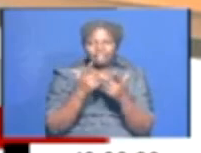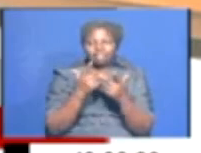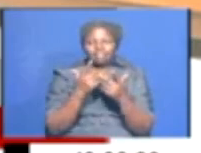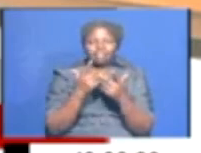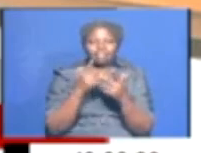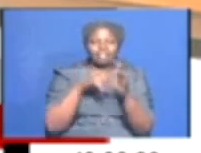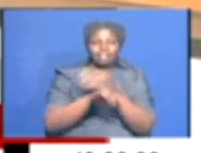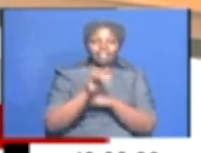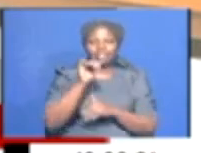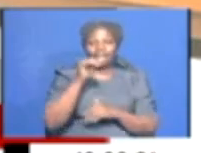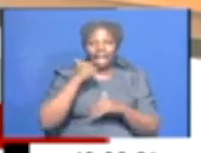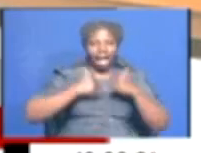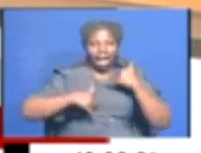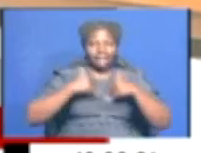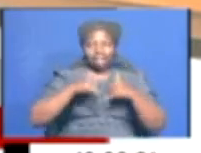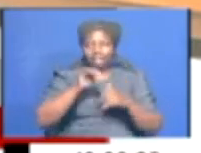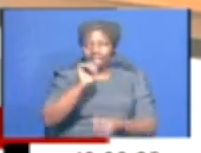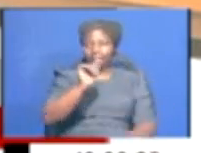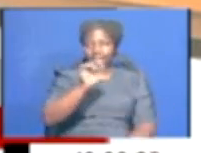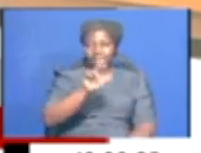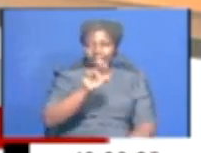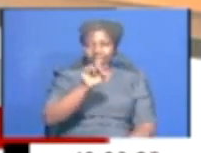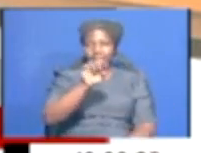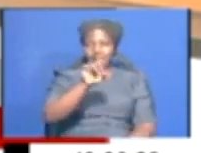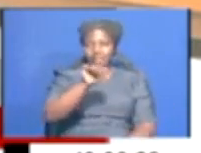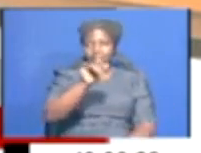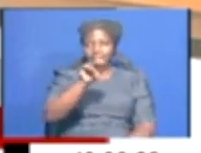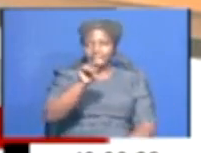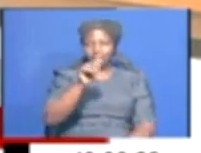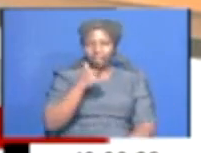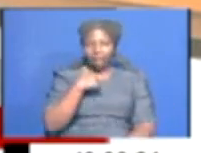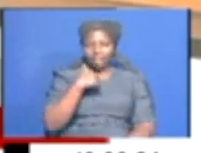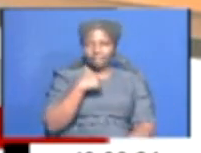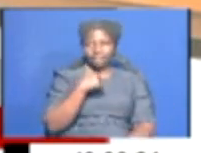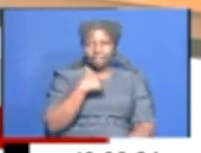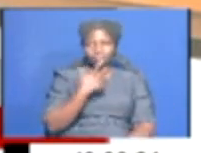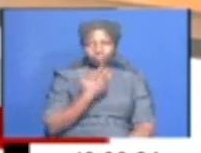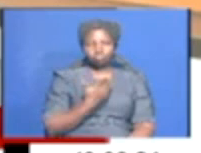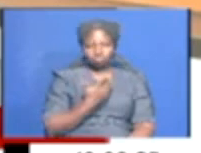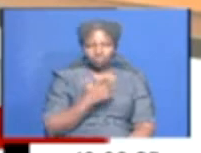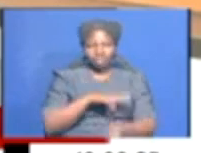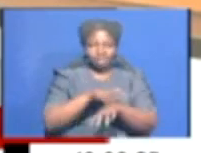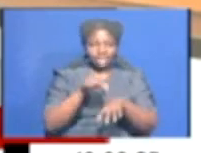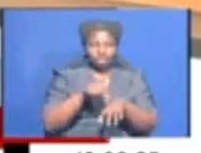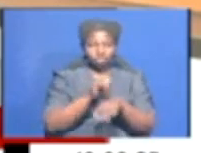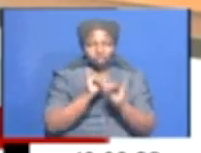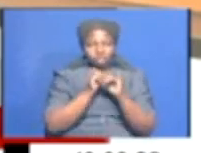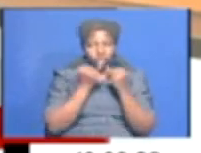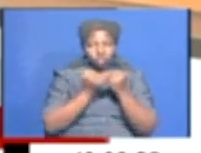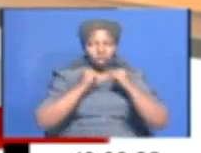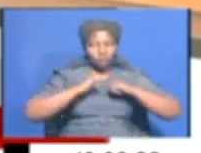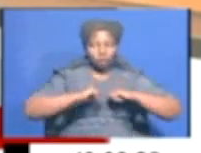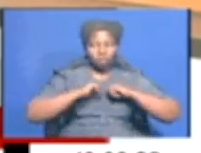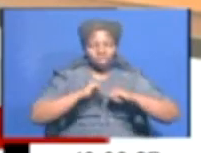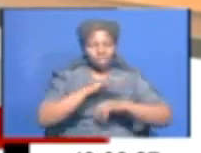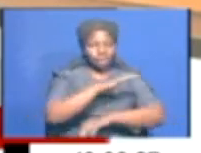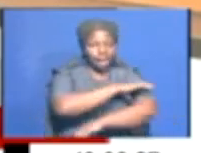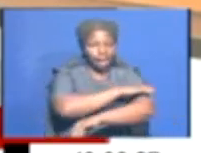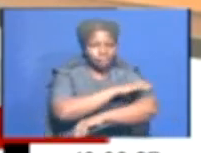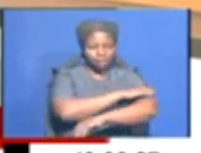Adera, who's the chair of the national body and the captain of the national women's team, Janet Owino. They will be joining us